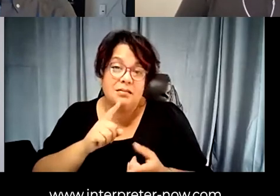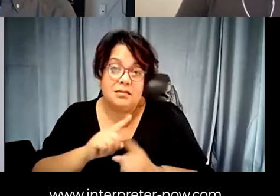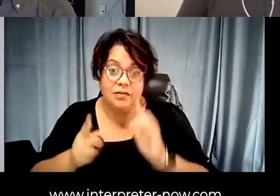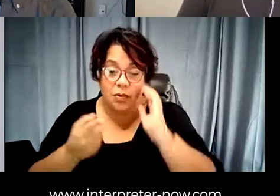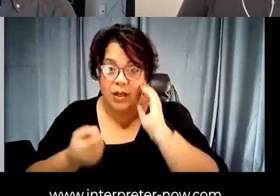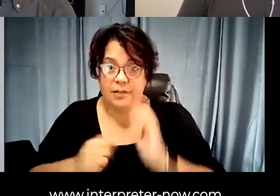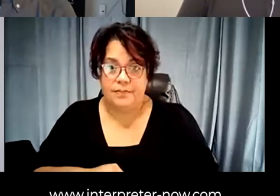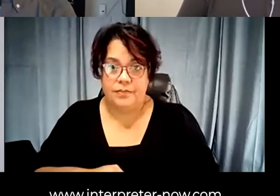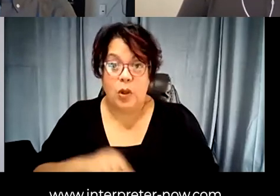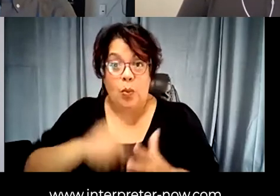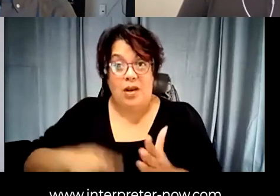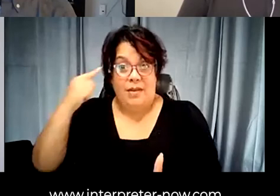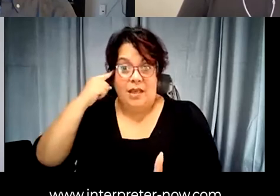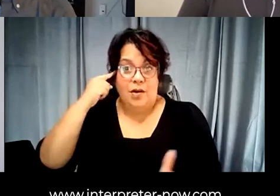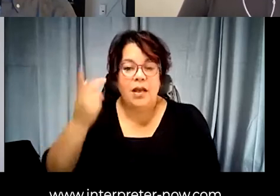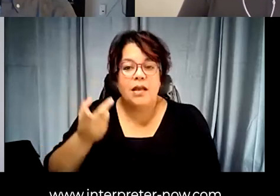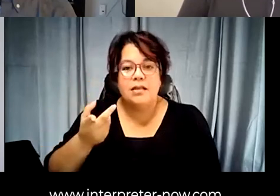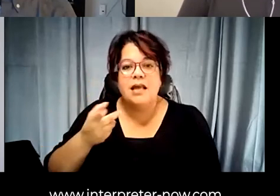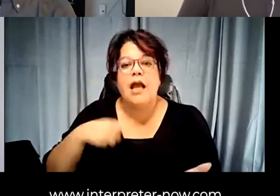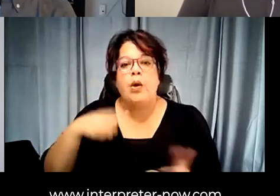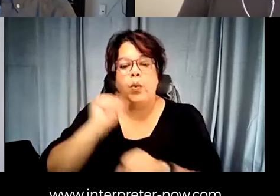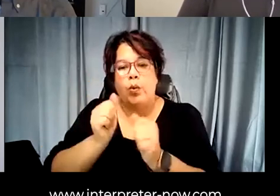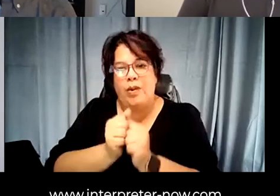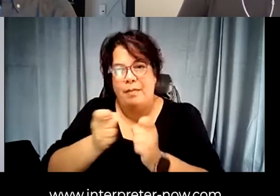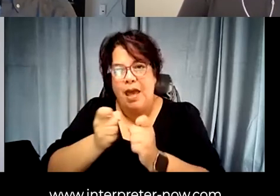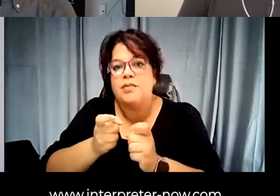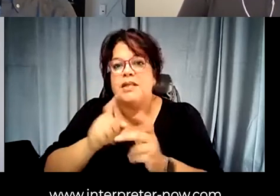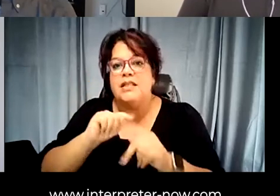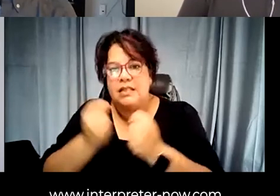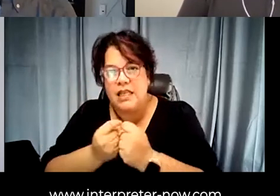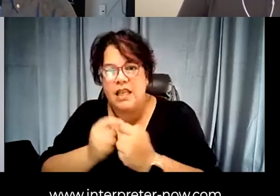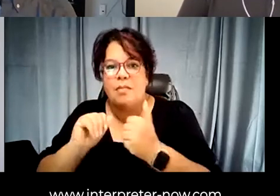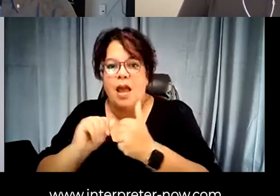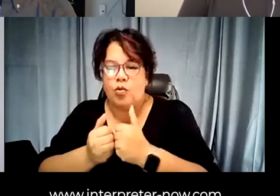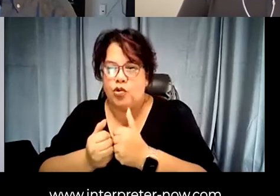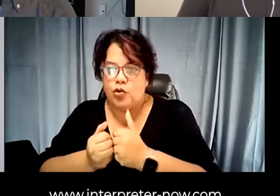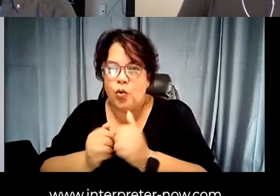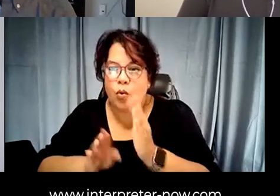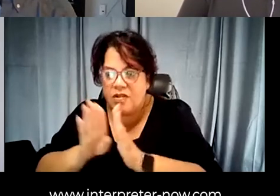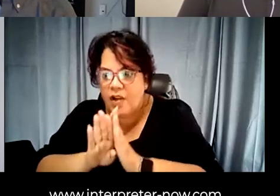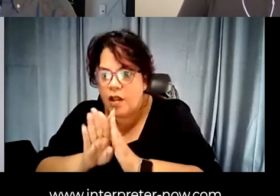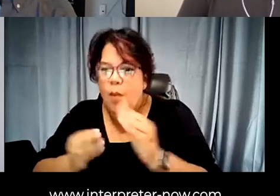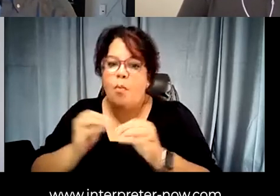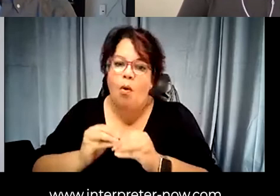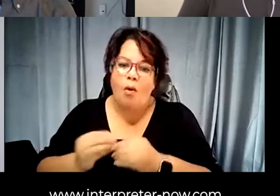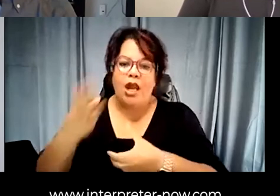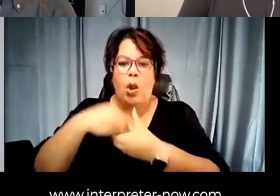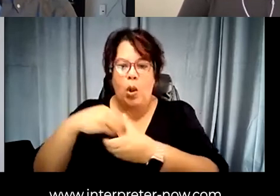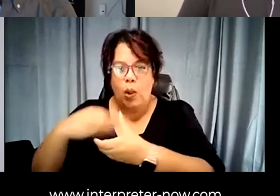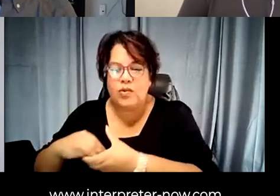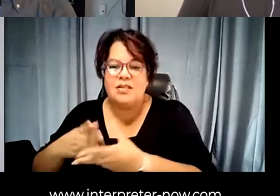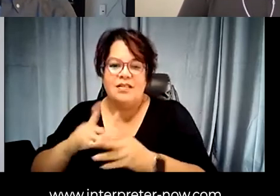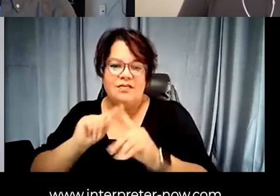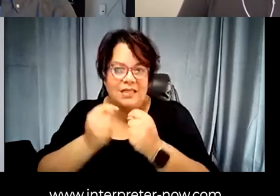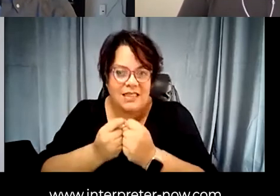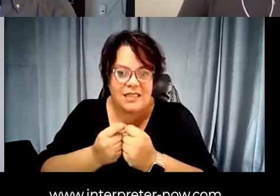similar. I work with management teams a lot on helping them build more inclusive teams. And it's very similar work that